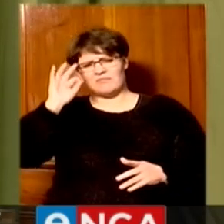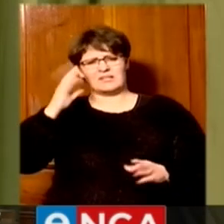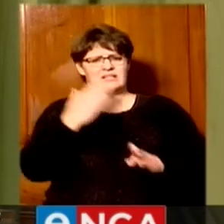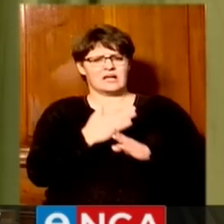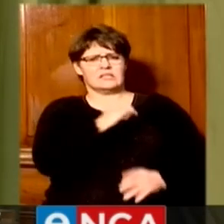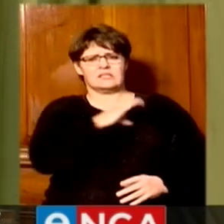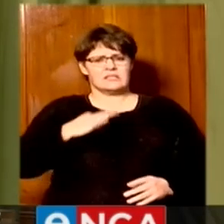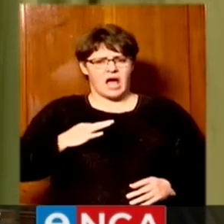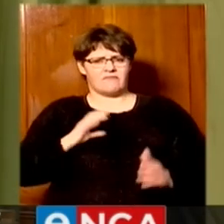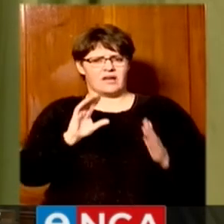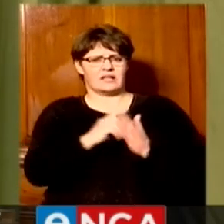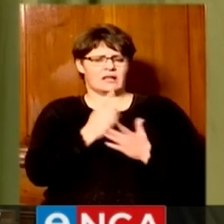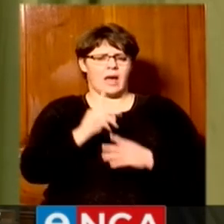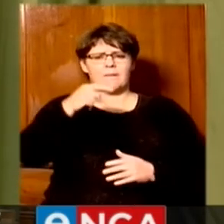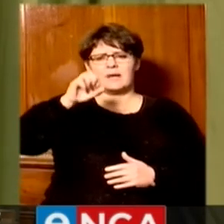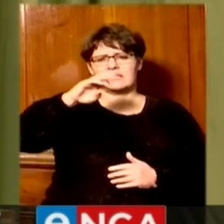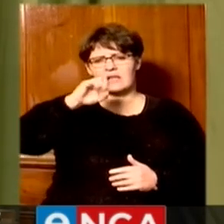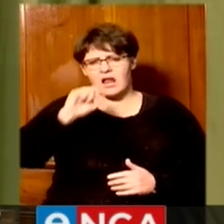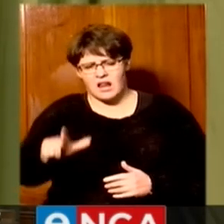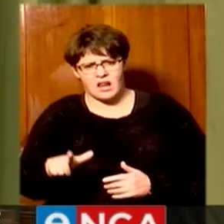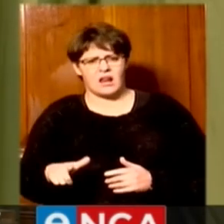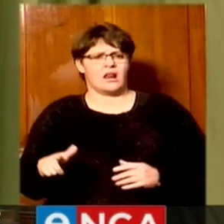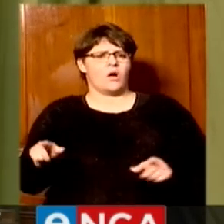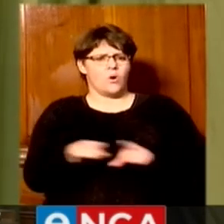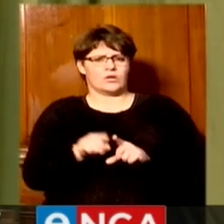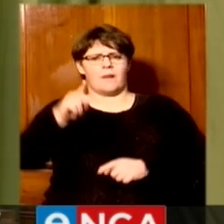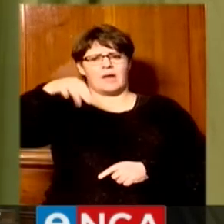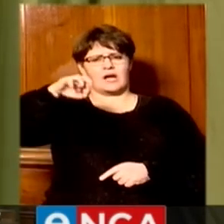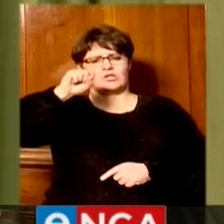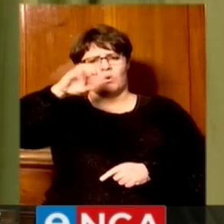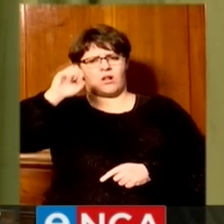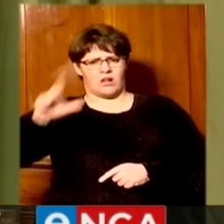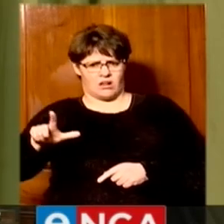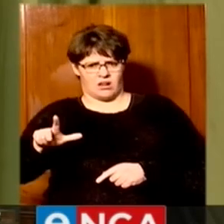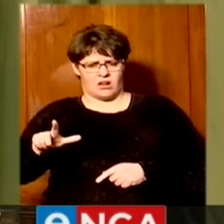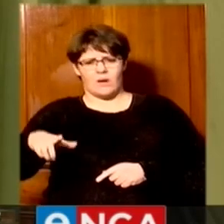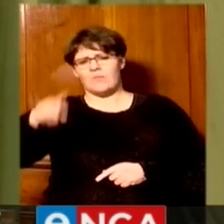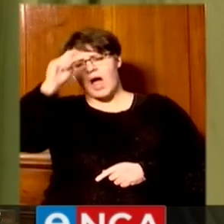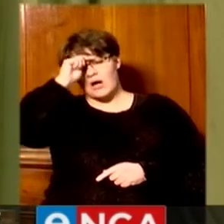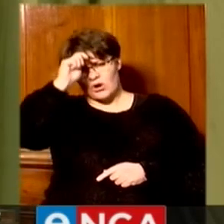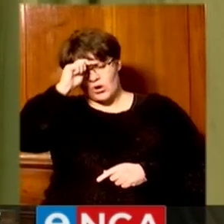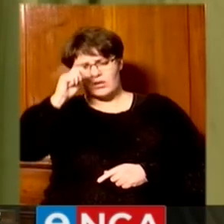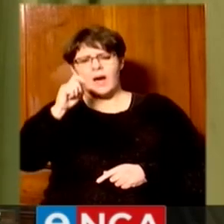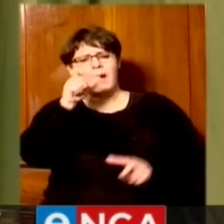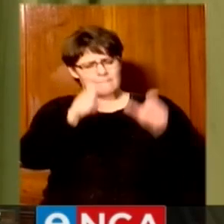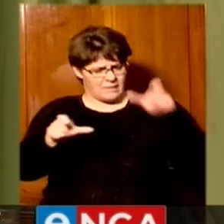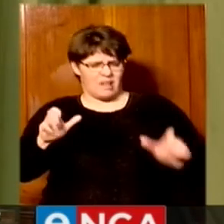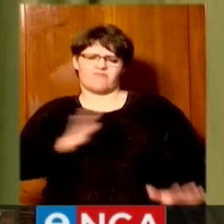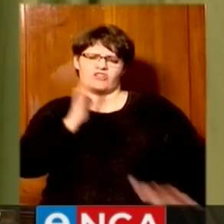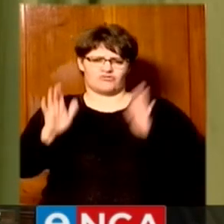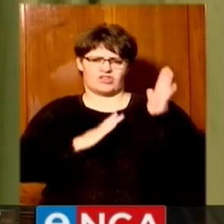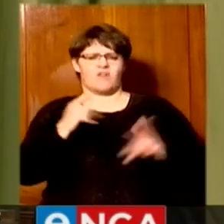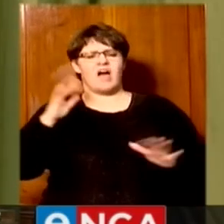employees database, PESAL, and PESOL. We acknowledge the public frustration with regard to